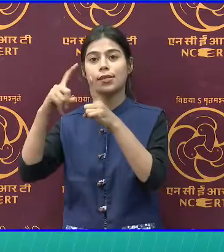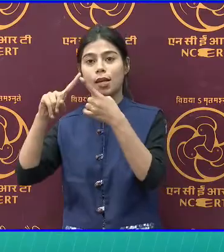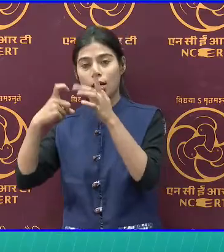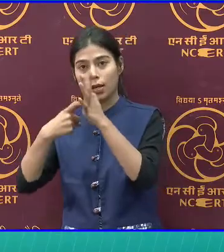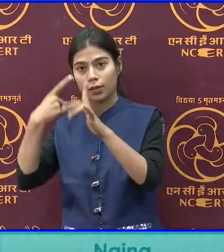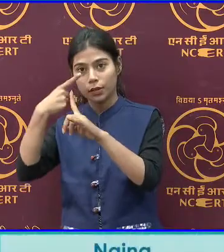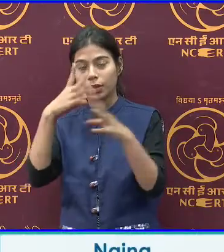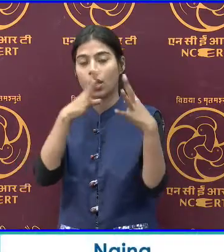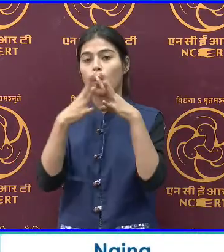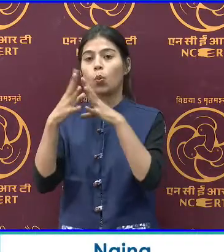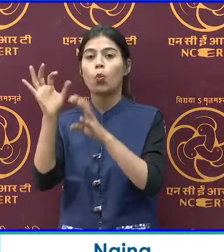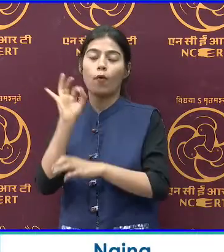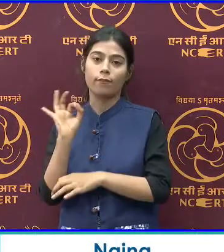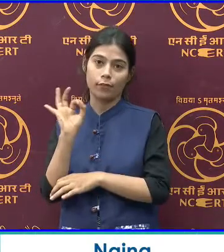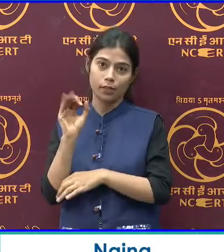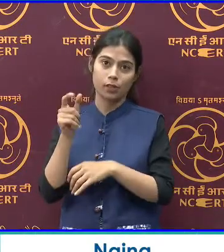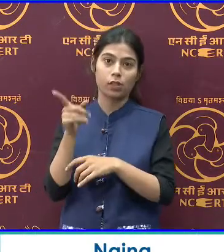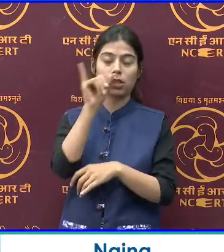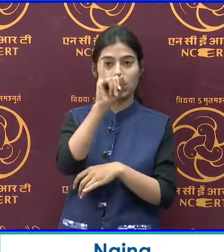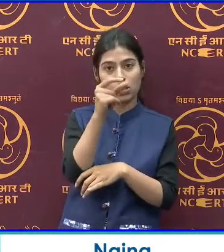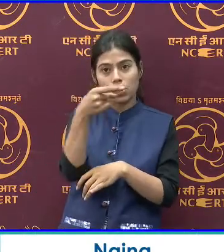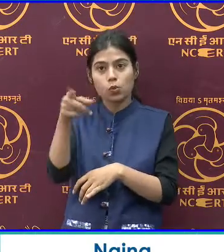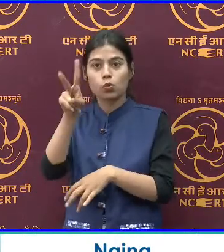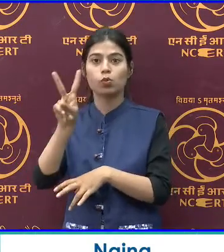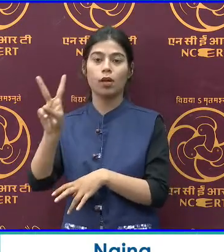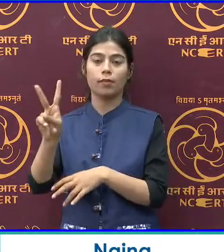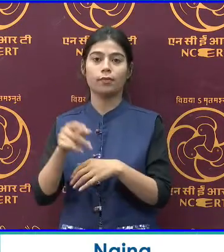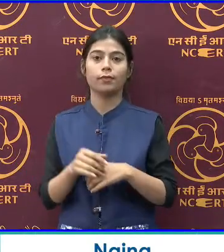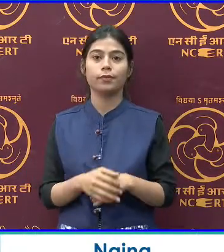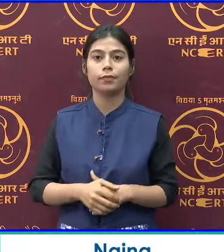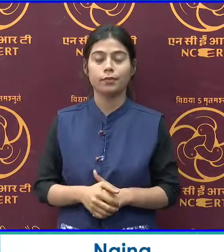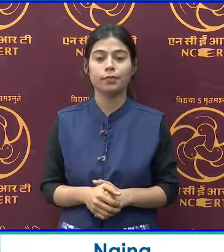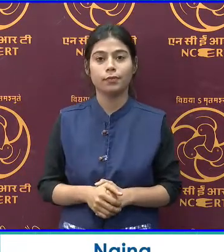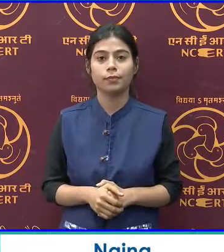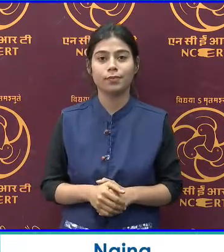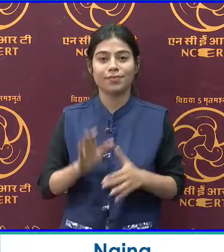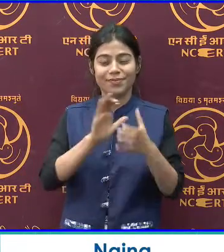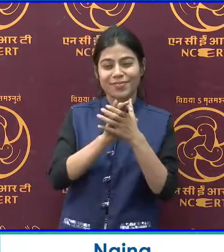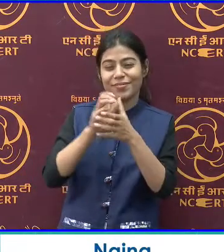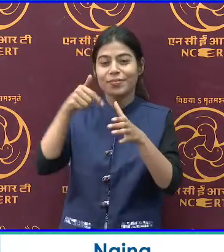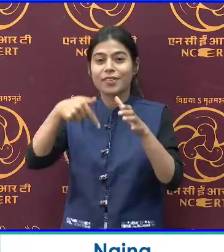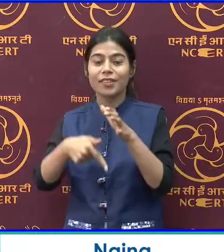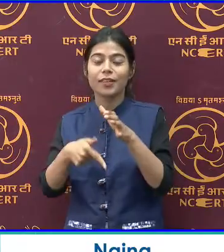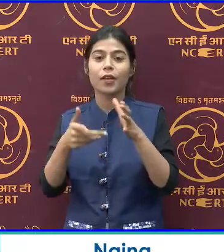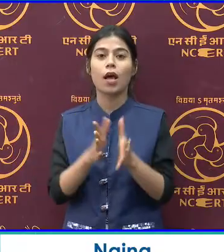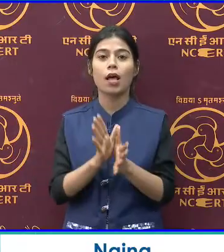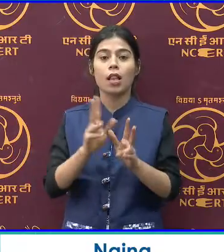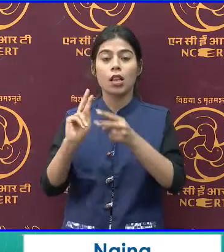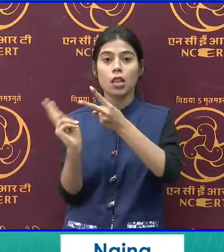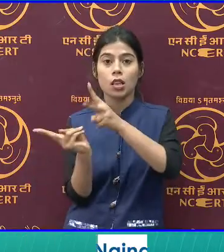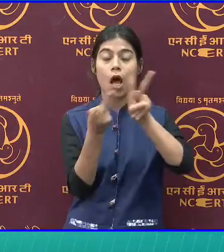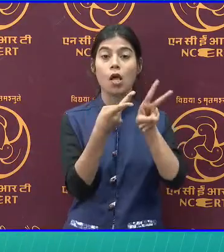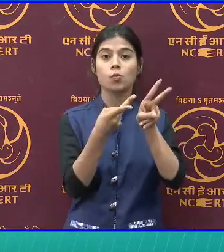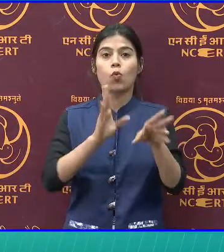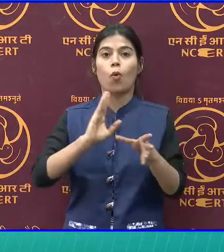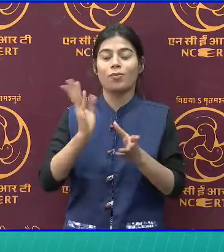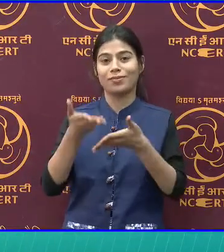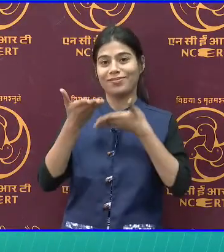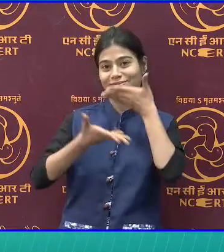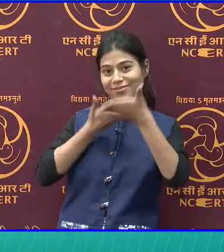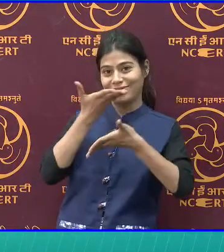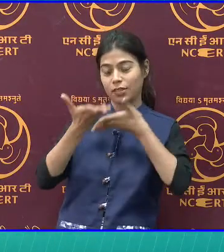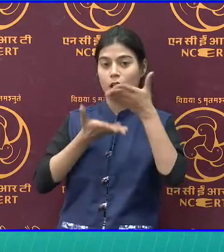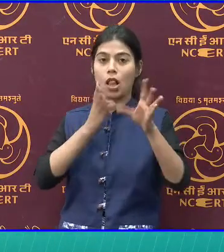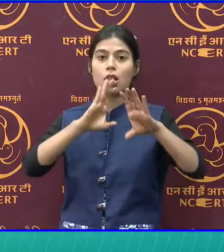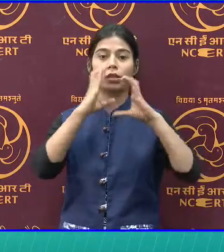Vidya channels 6 to 12. So friends, we are doing this series called Transformational Teaching for various